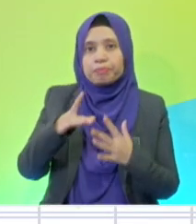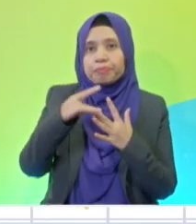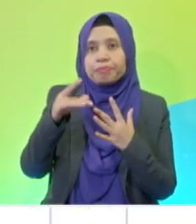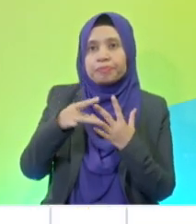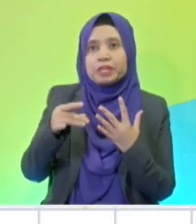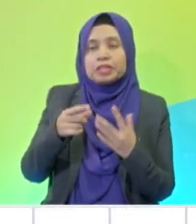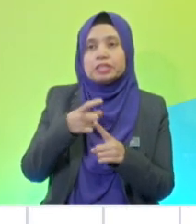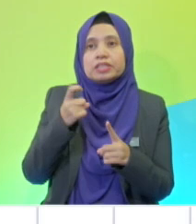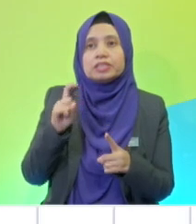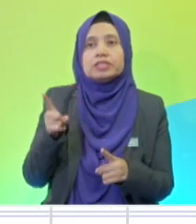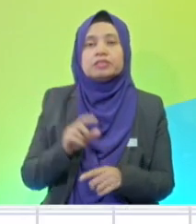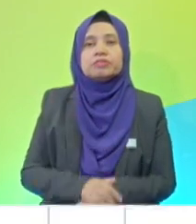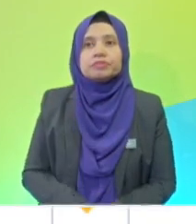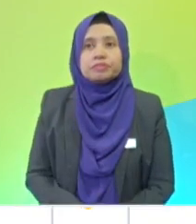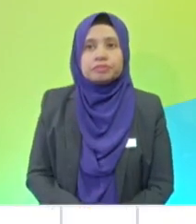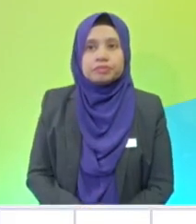here?